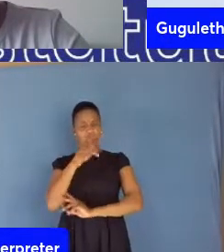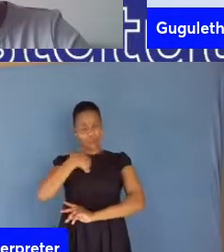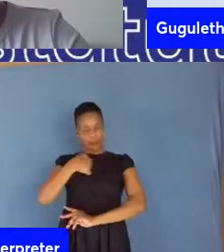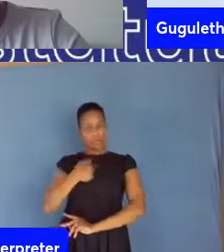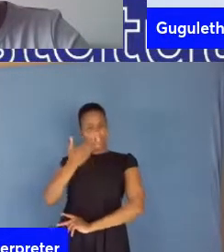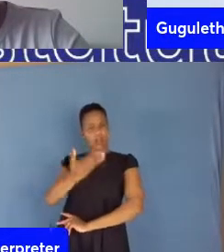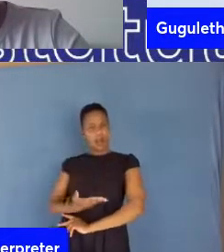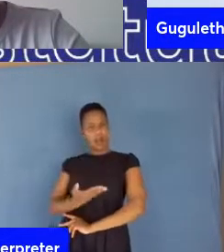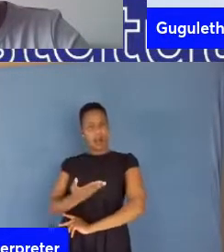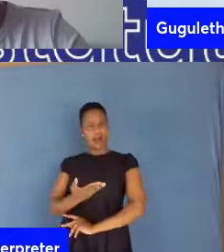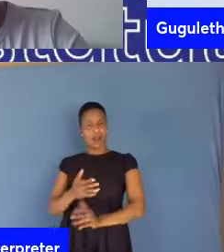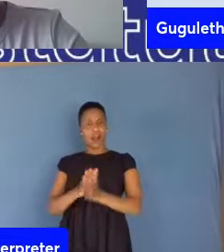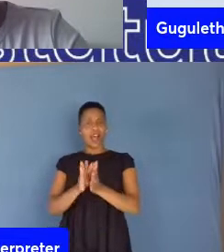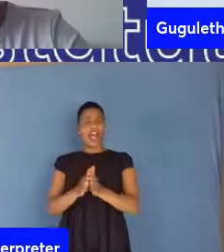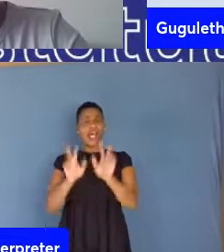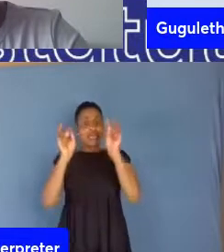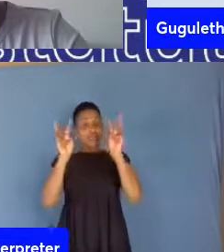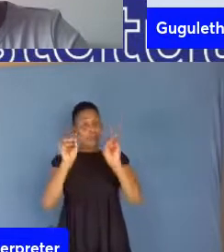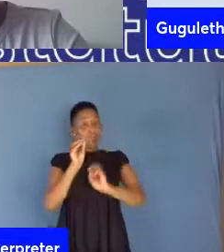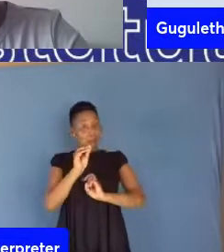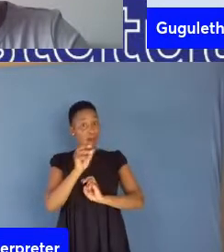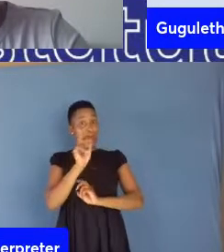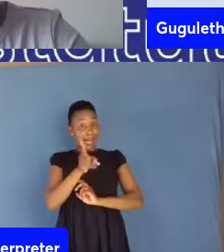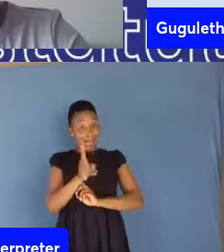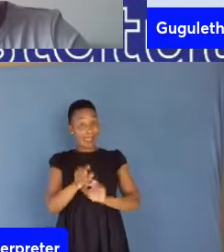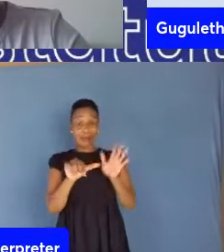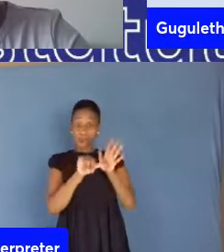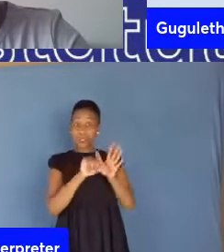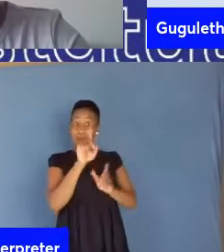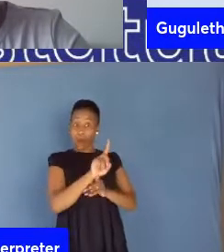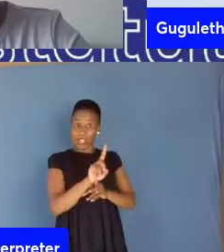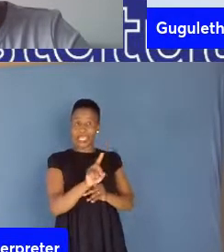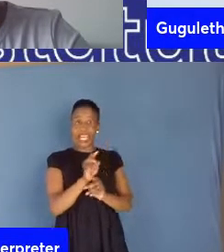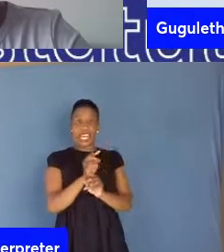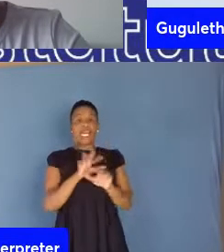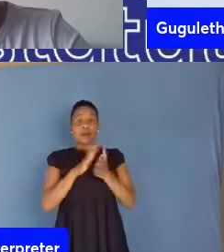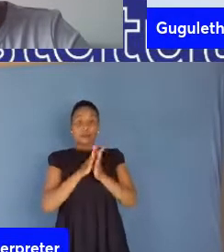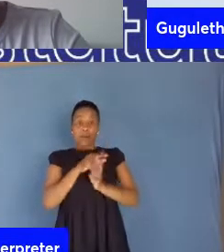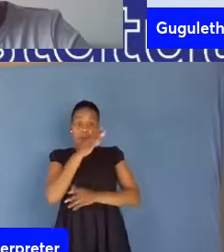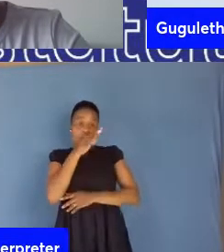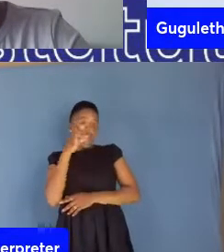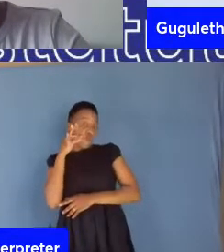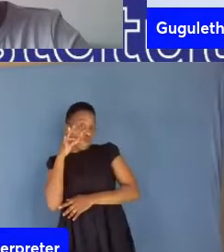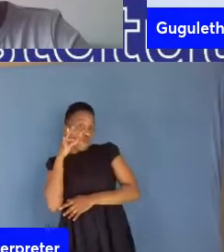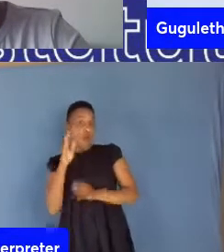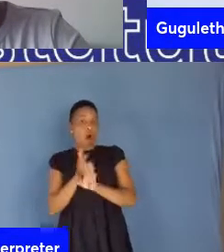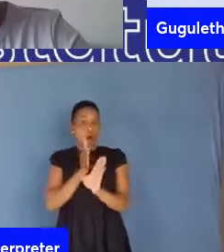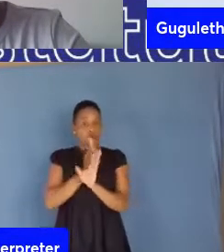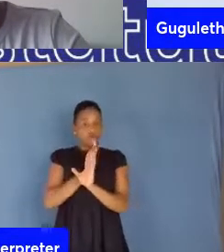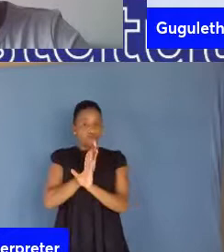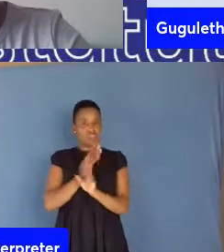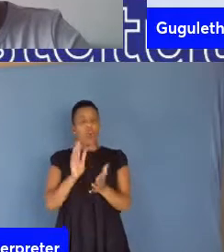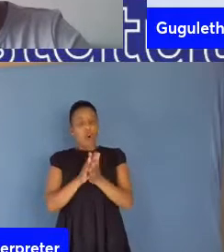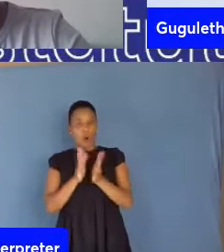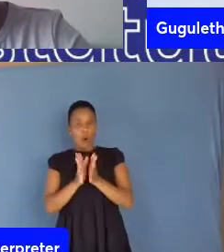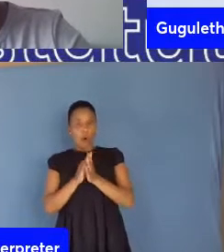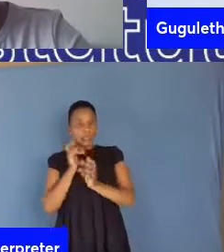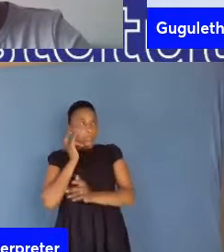of privacy as well. There's the issue of embarrassment, because you're thinking you've done something wrong